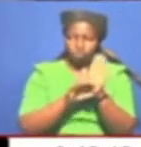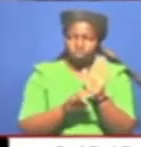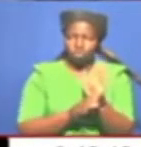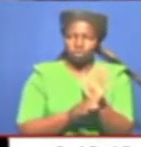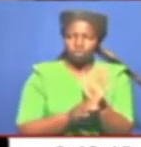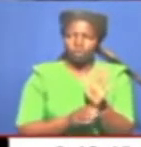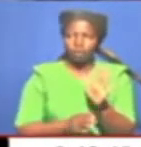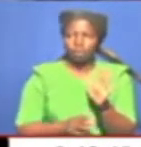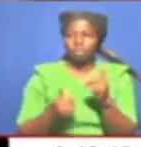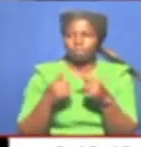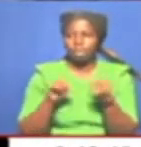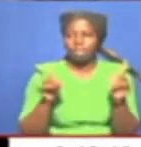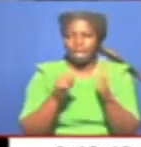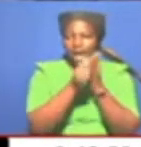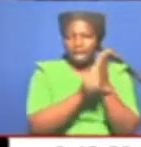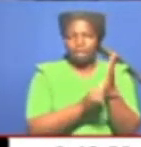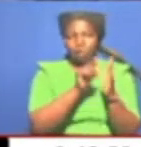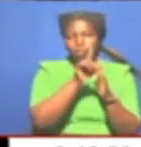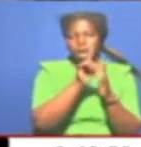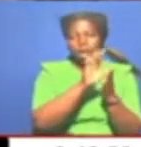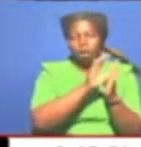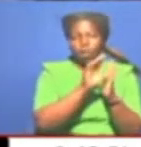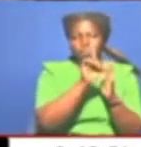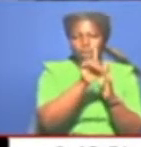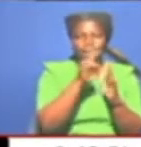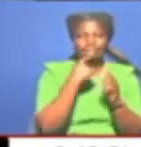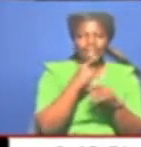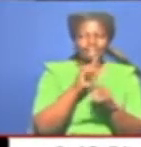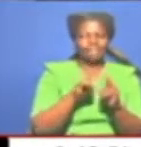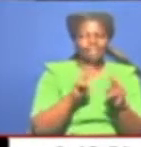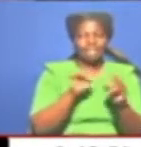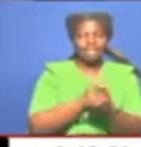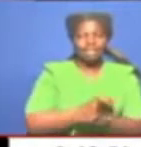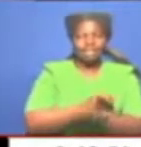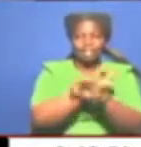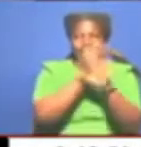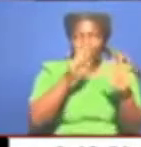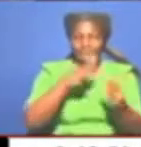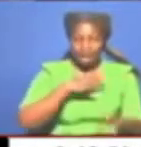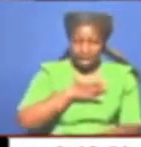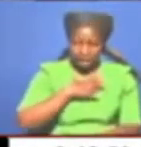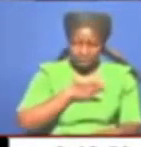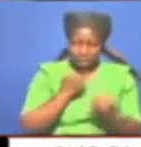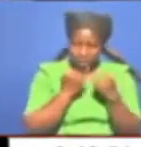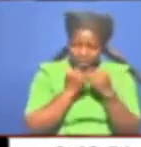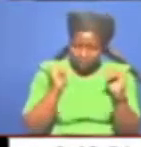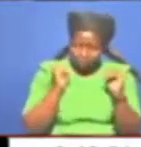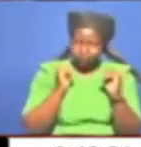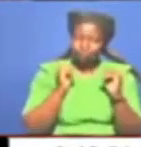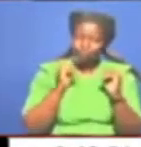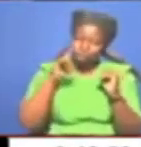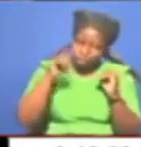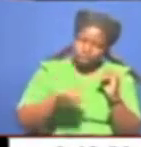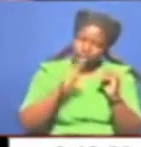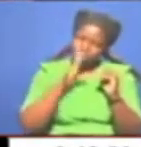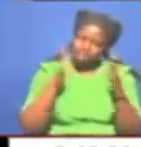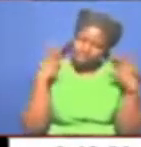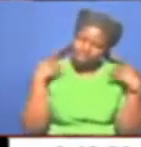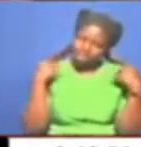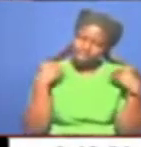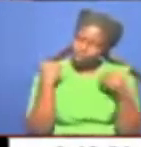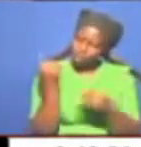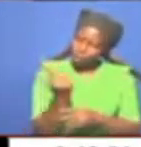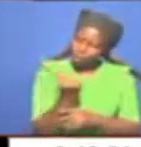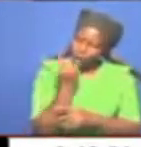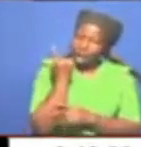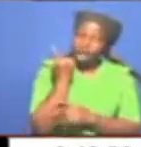But then Article 1, Clause 1 says very clearly, our sovereignty is to be exercised only in